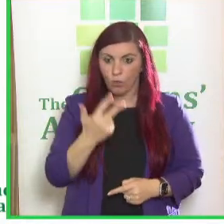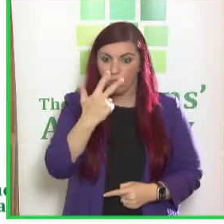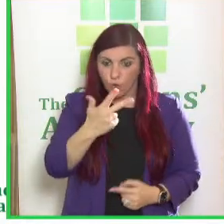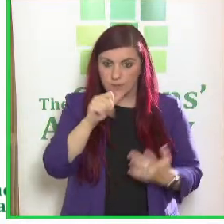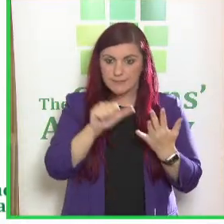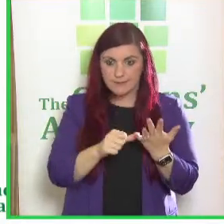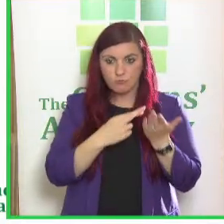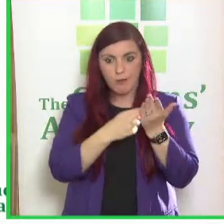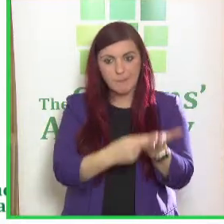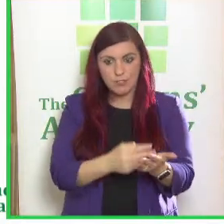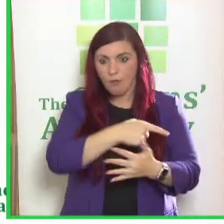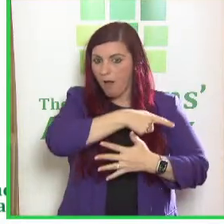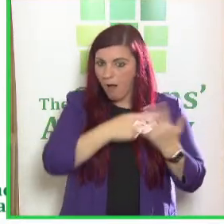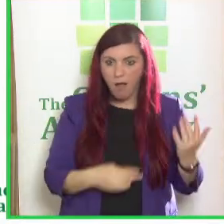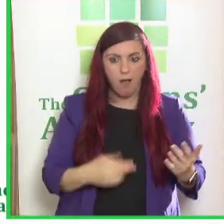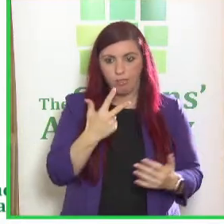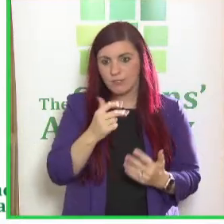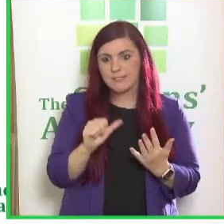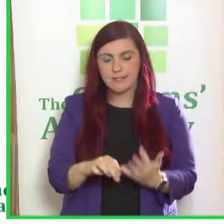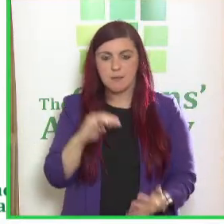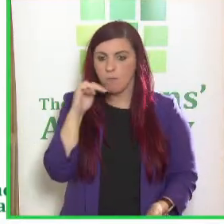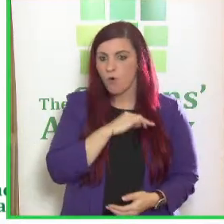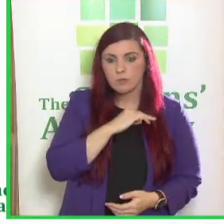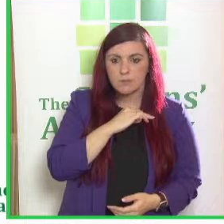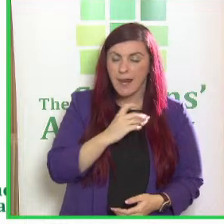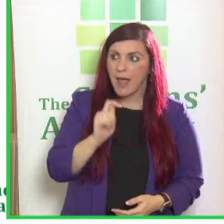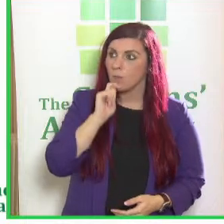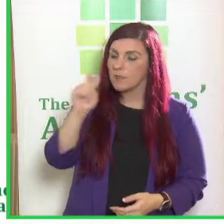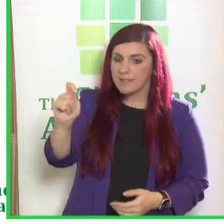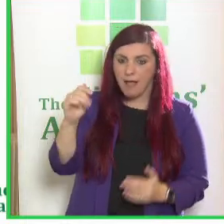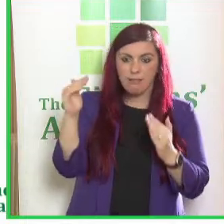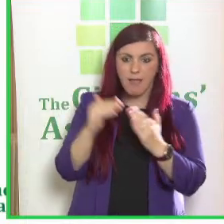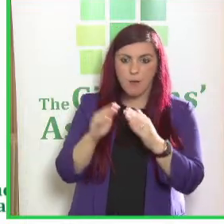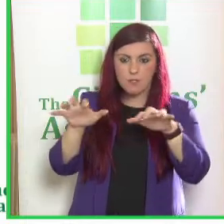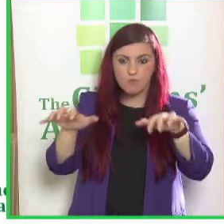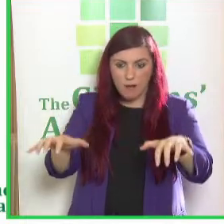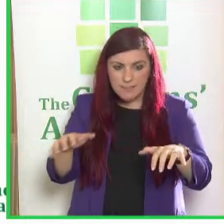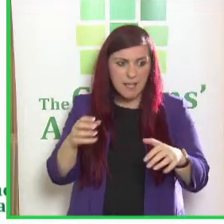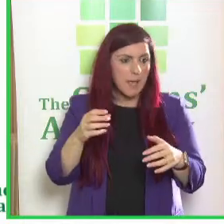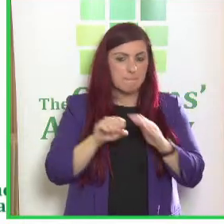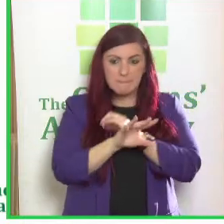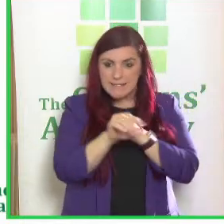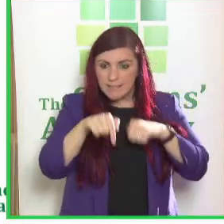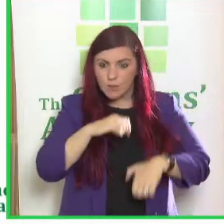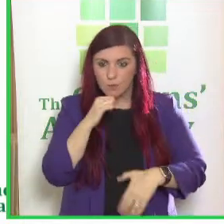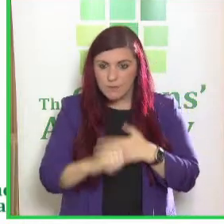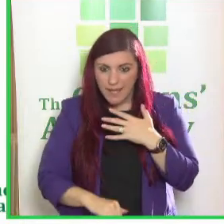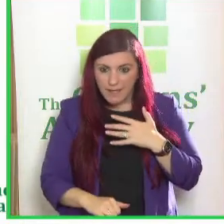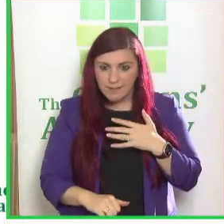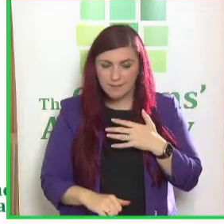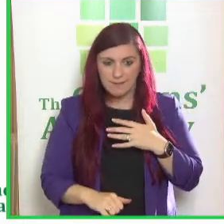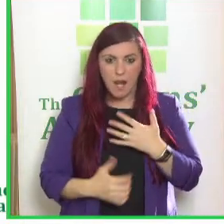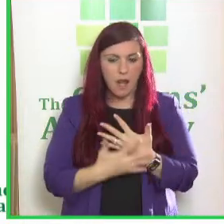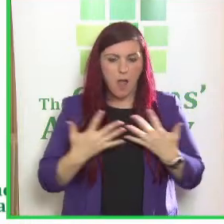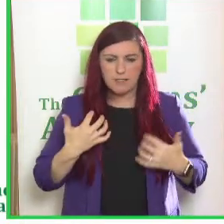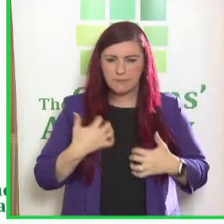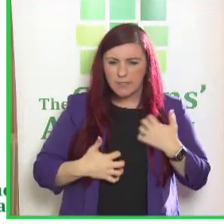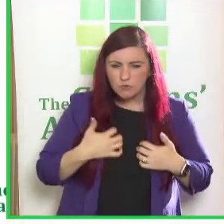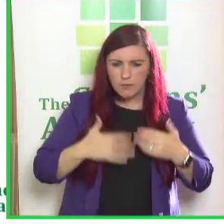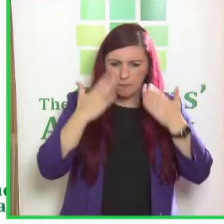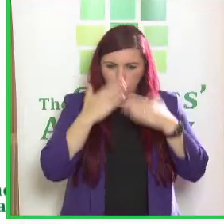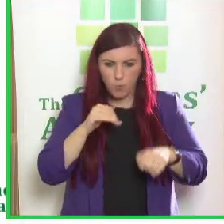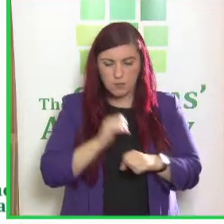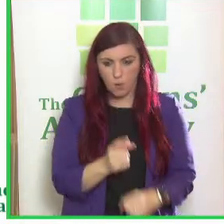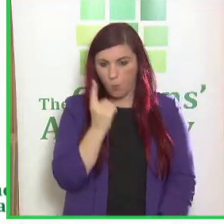36 recommendations, and I would say to the members of the Oireachtas and to the media that are here present today, there is a huge interest and a focus on